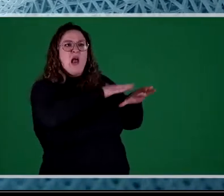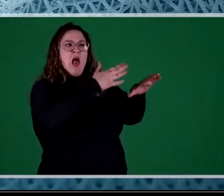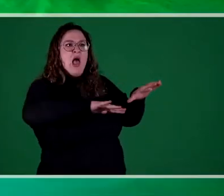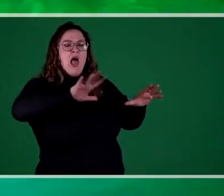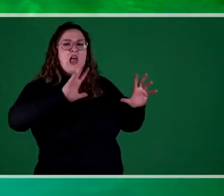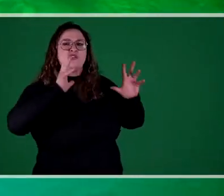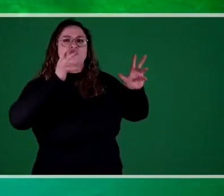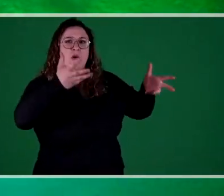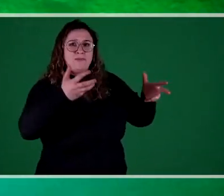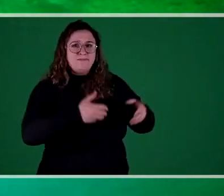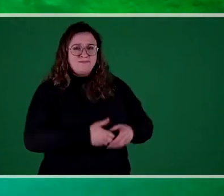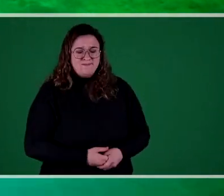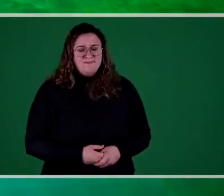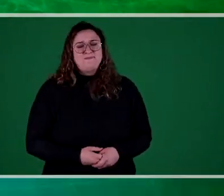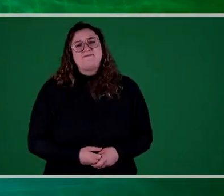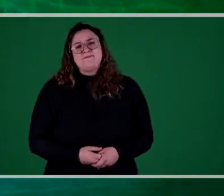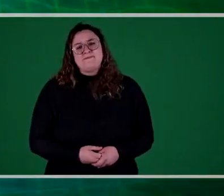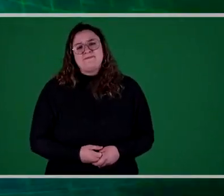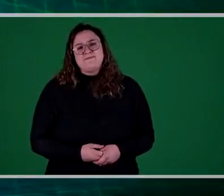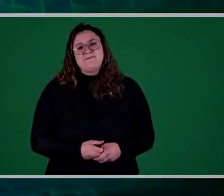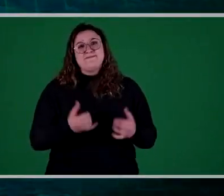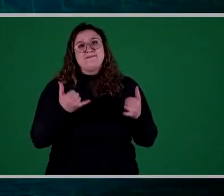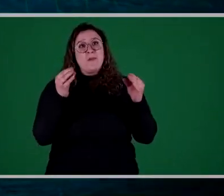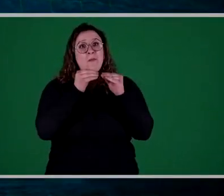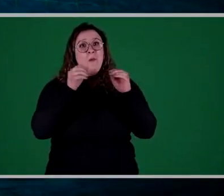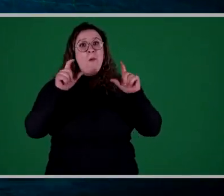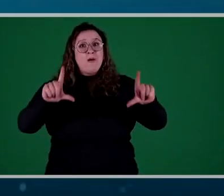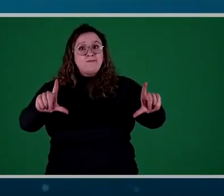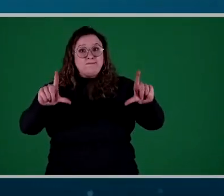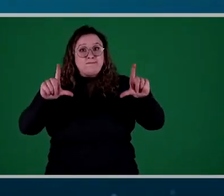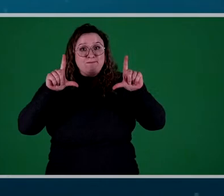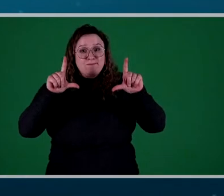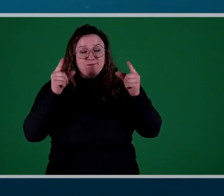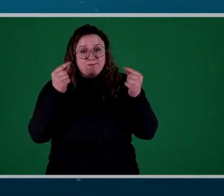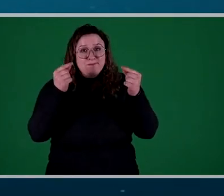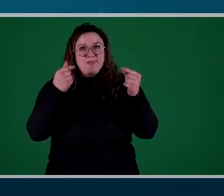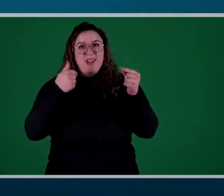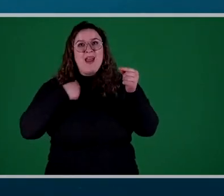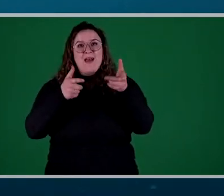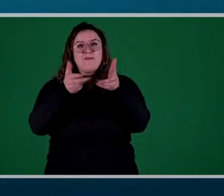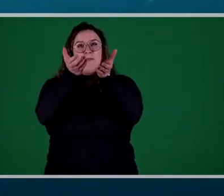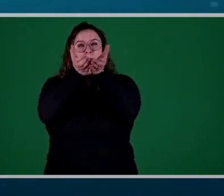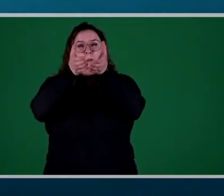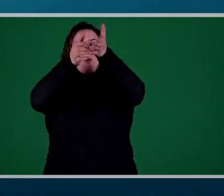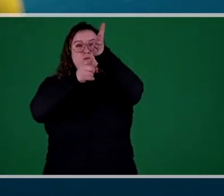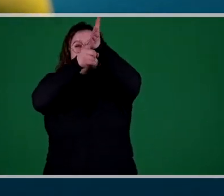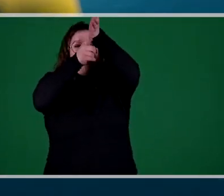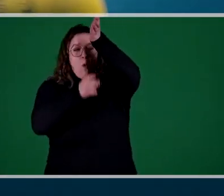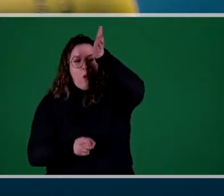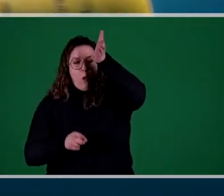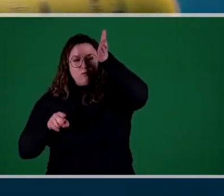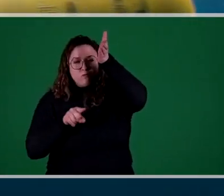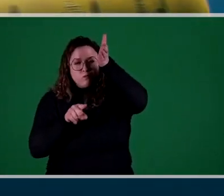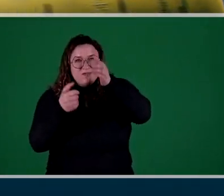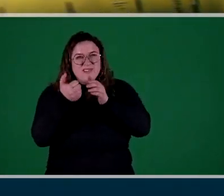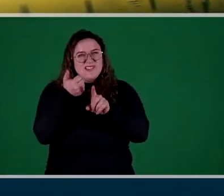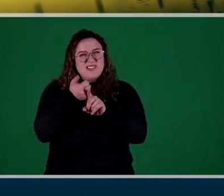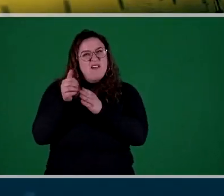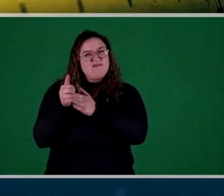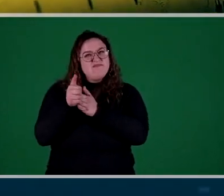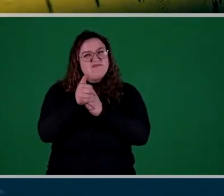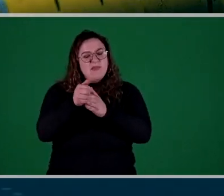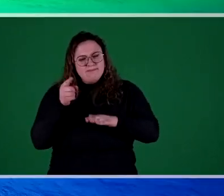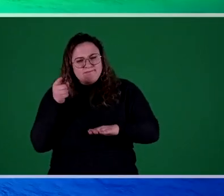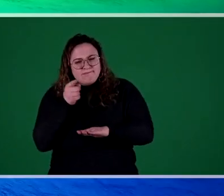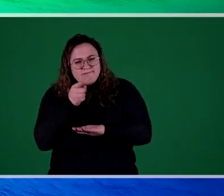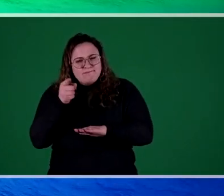navigation. Mapping at 1-meter resolution, autonomous underwater vehicles flying just 50 meters above the